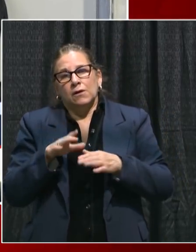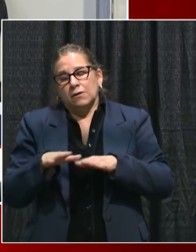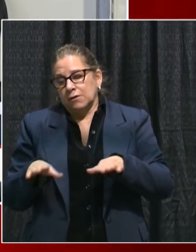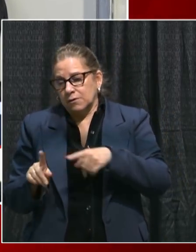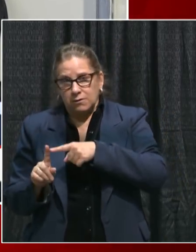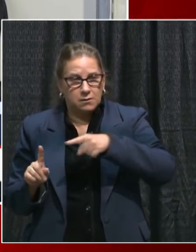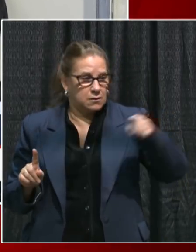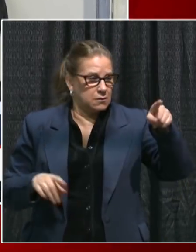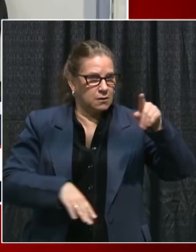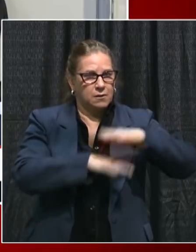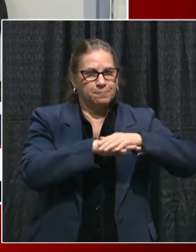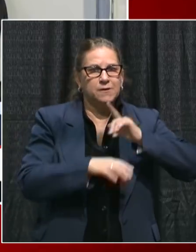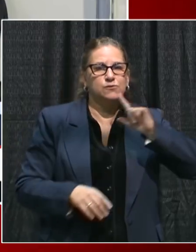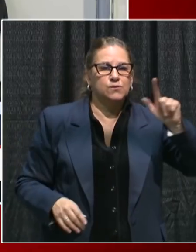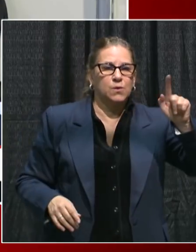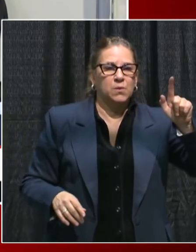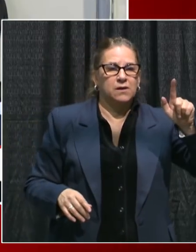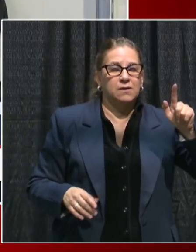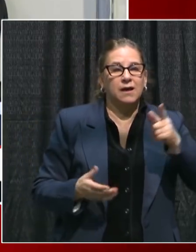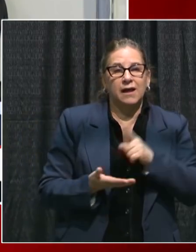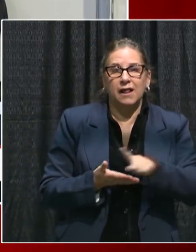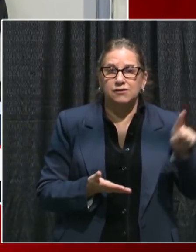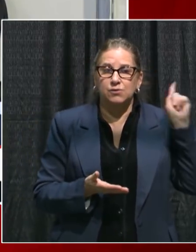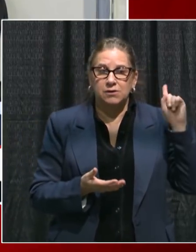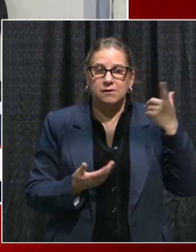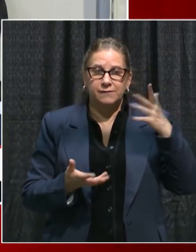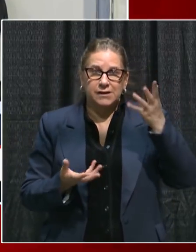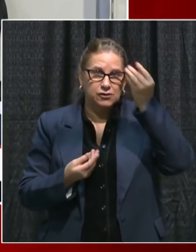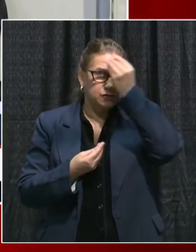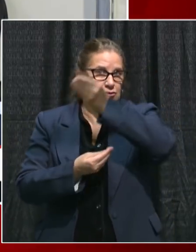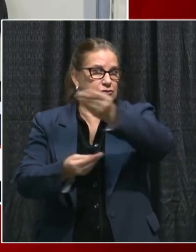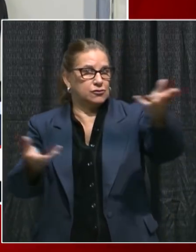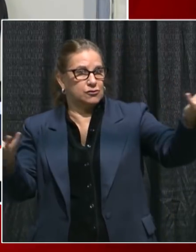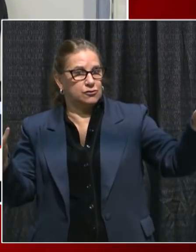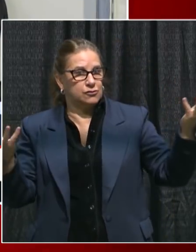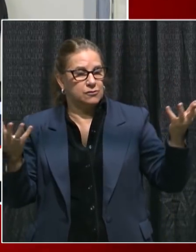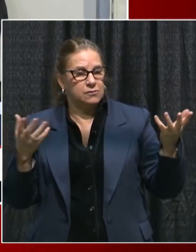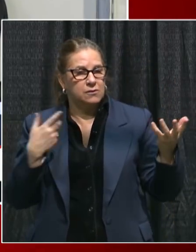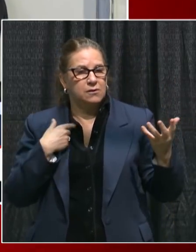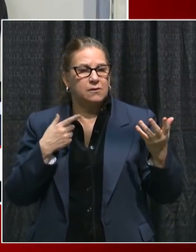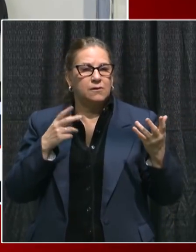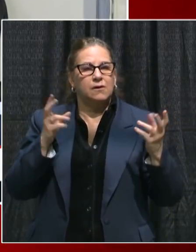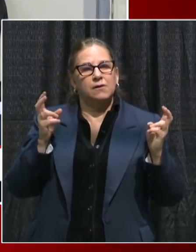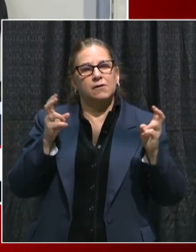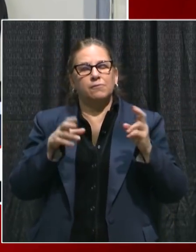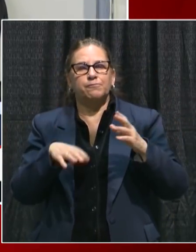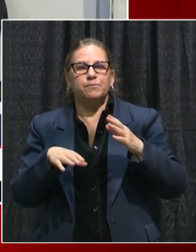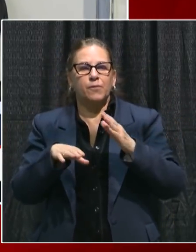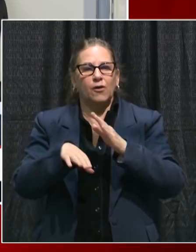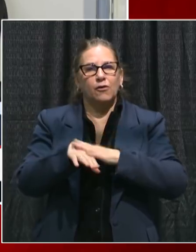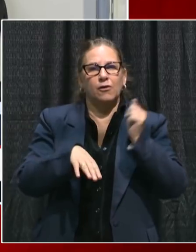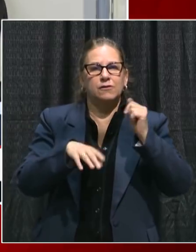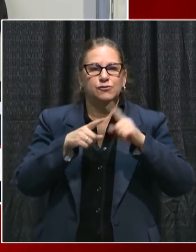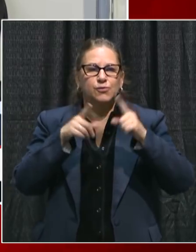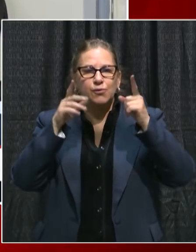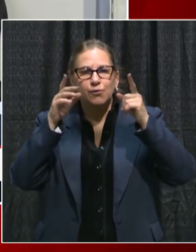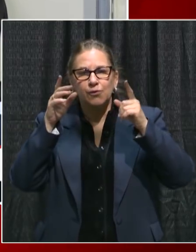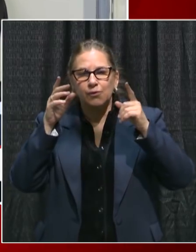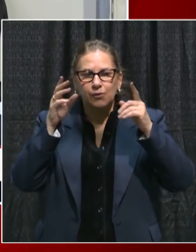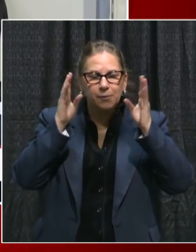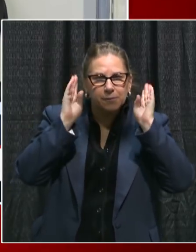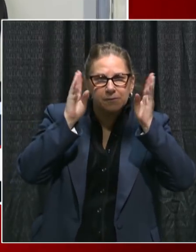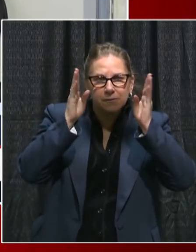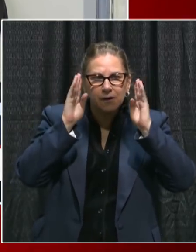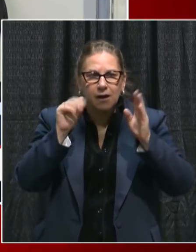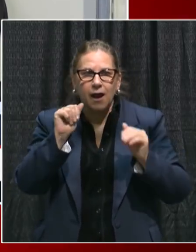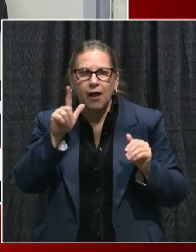week, we sent out a health alert network to ensure that we are capturing any of these cases of